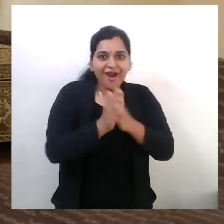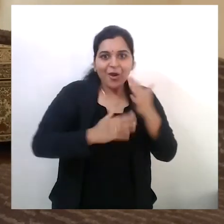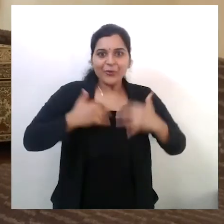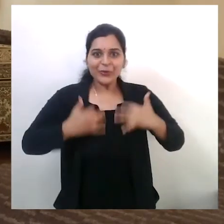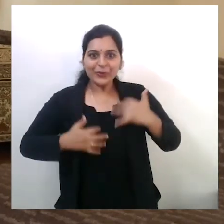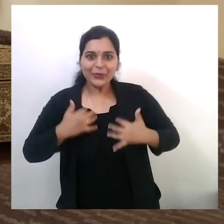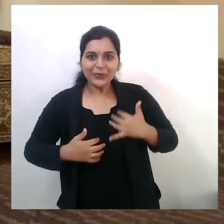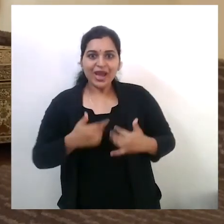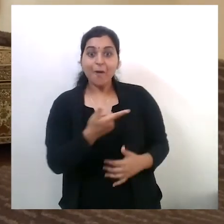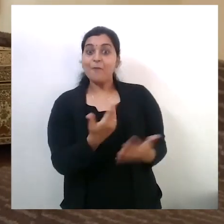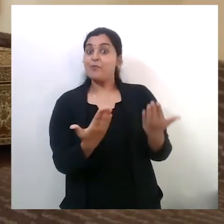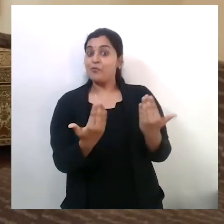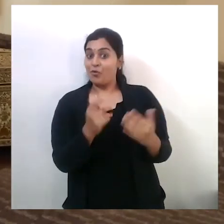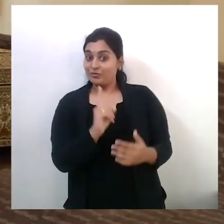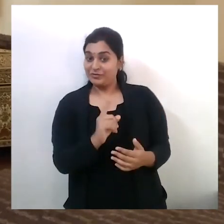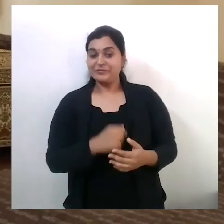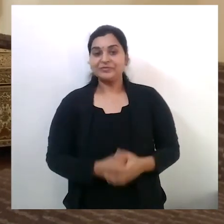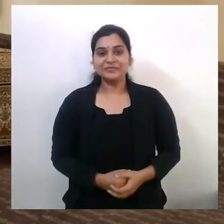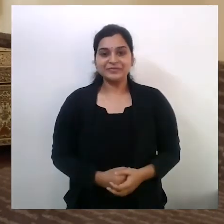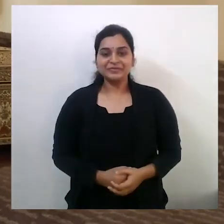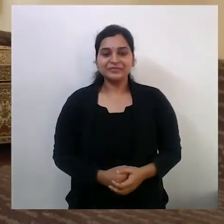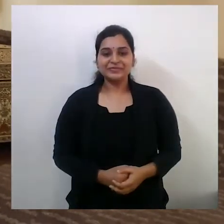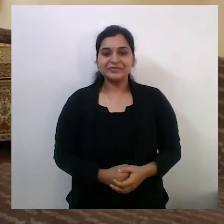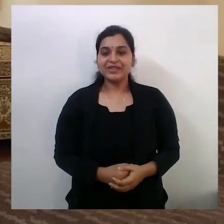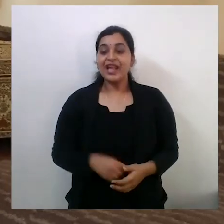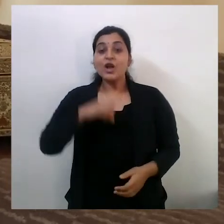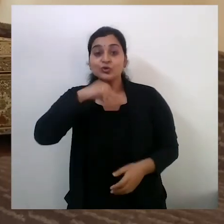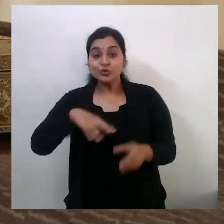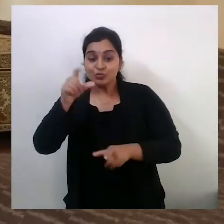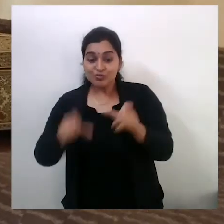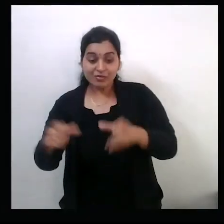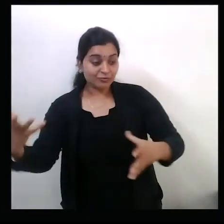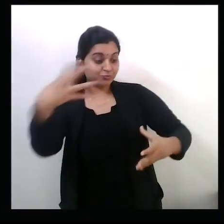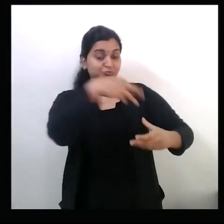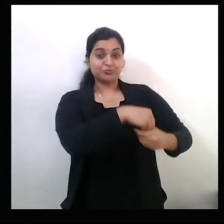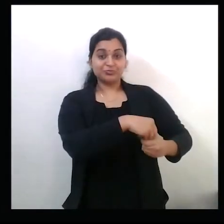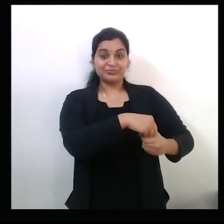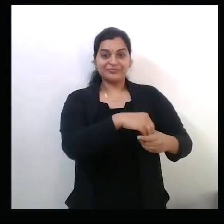also involve younger generation